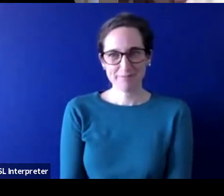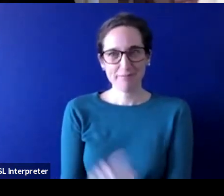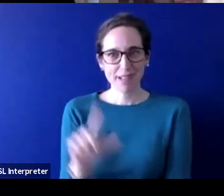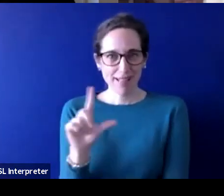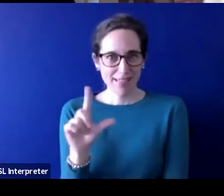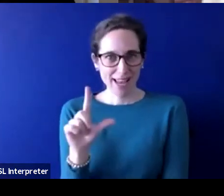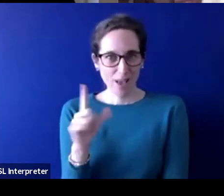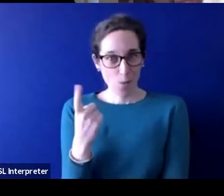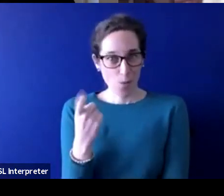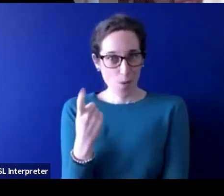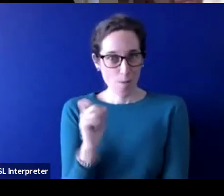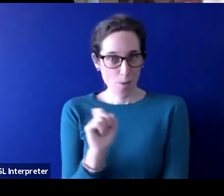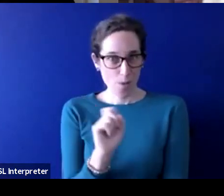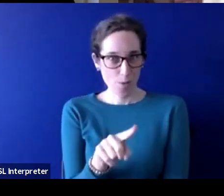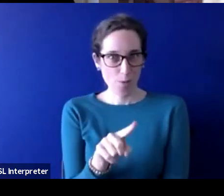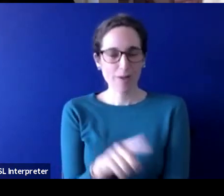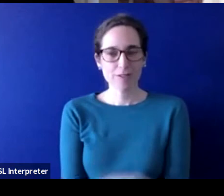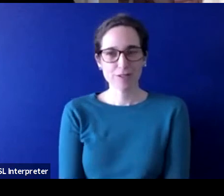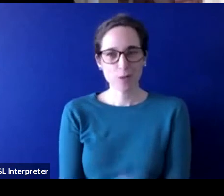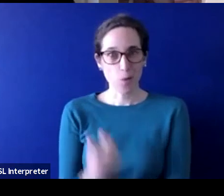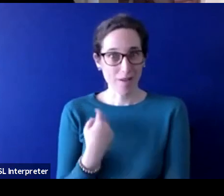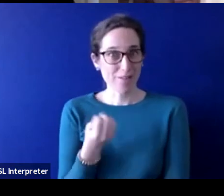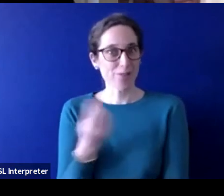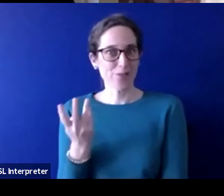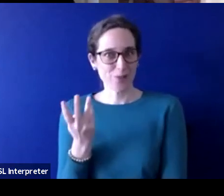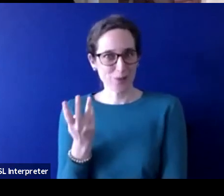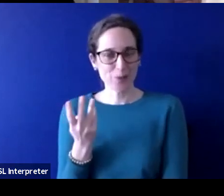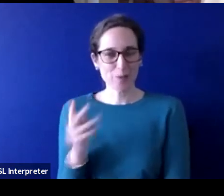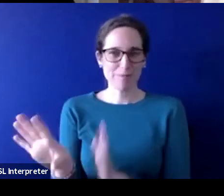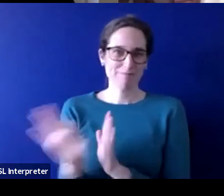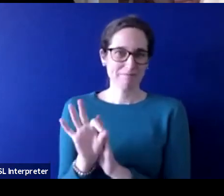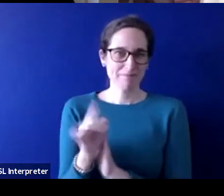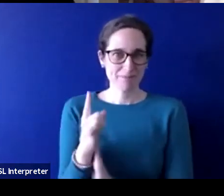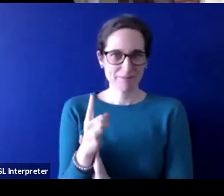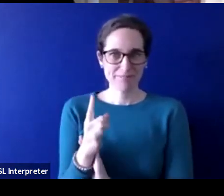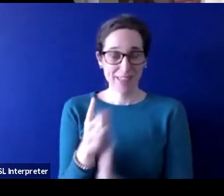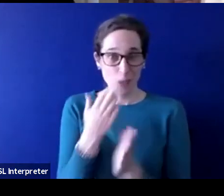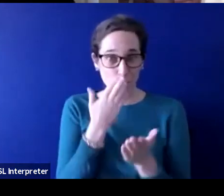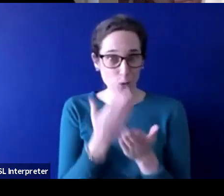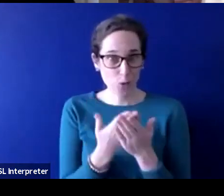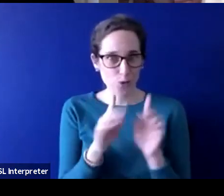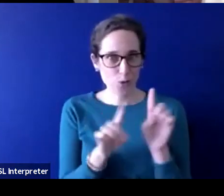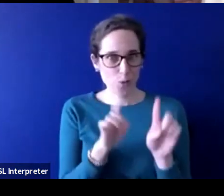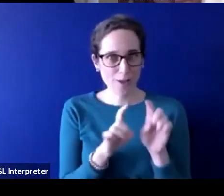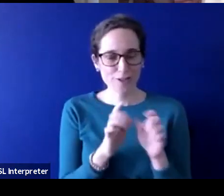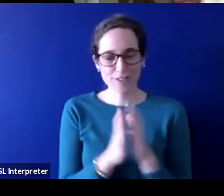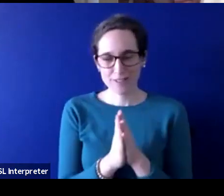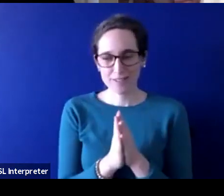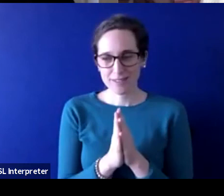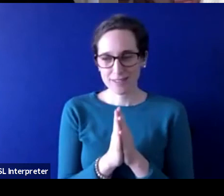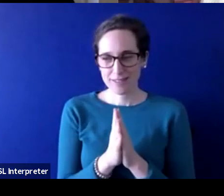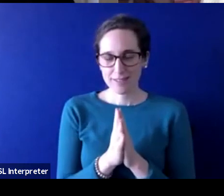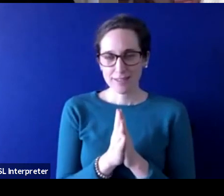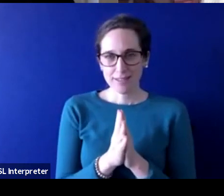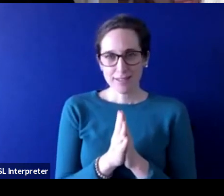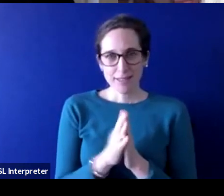more question here. I mean, we have a couple questions here and I want to get to them because they're pretty good. Do you think